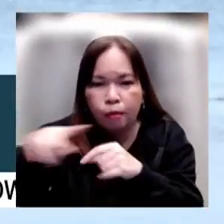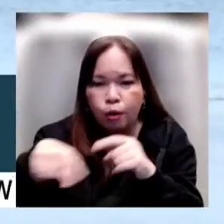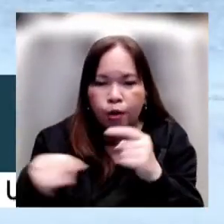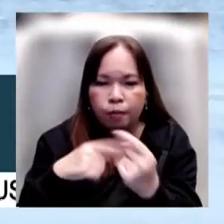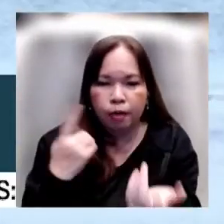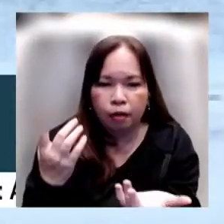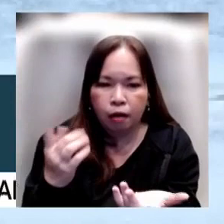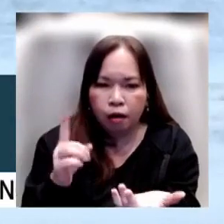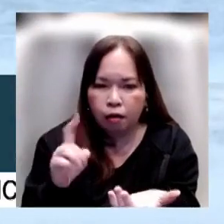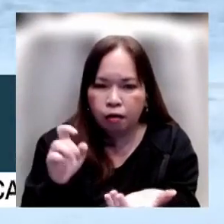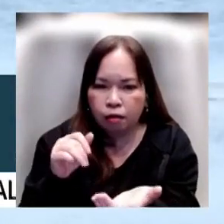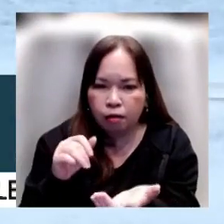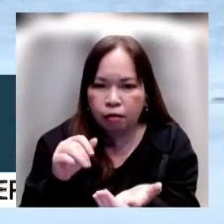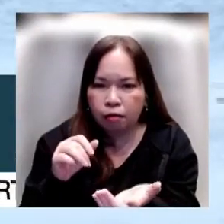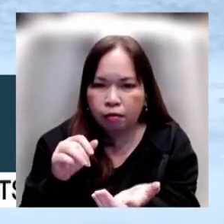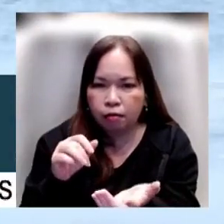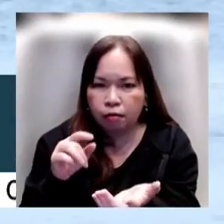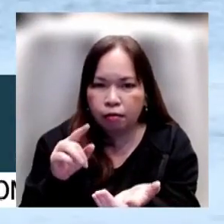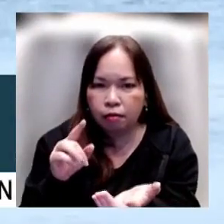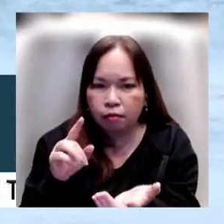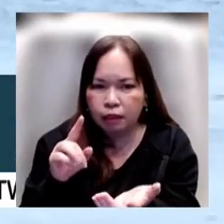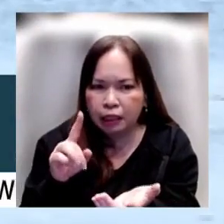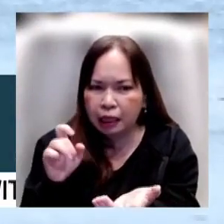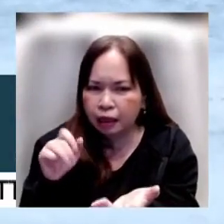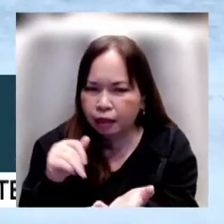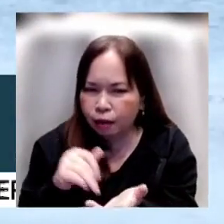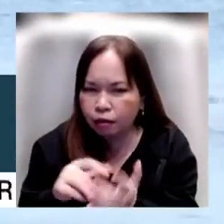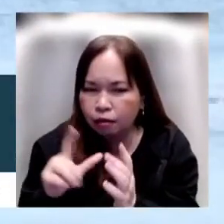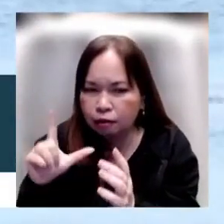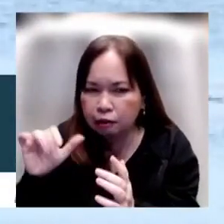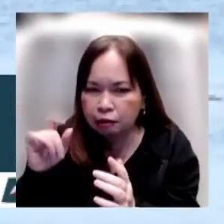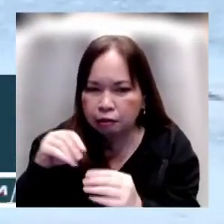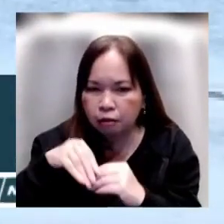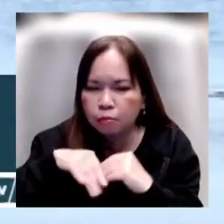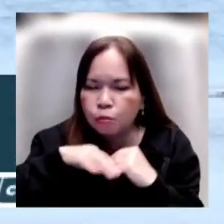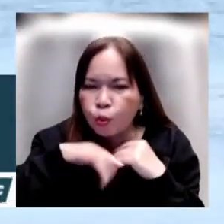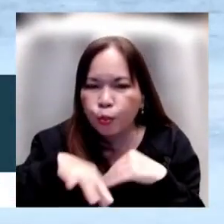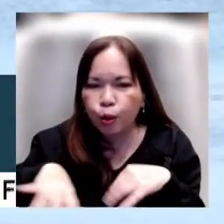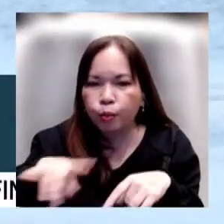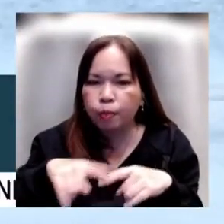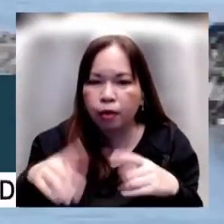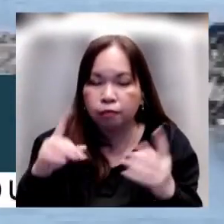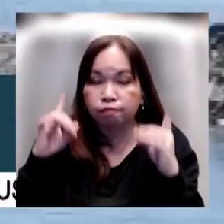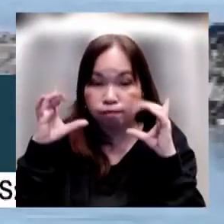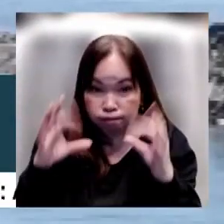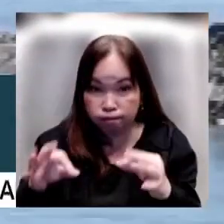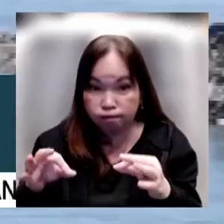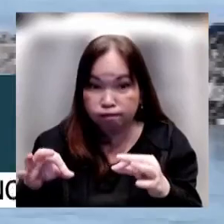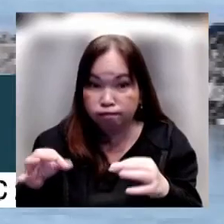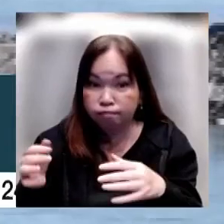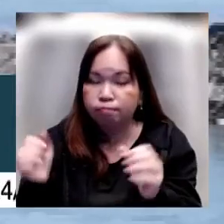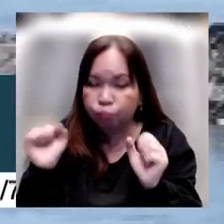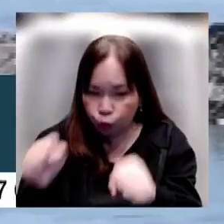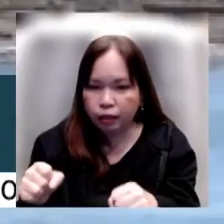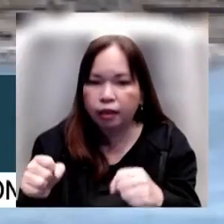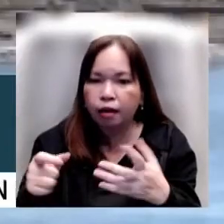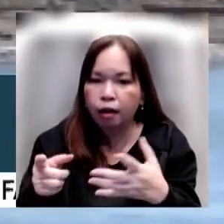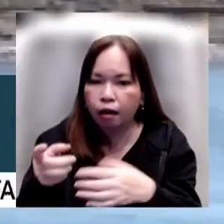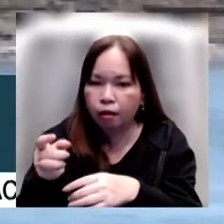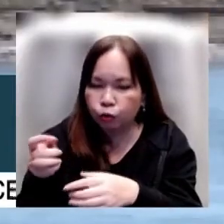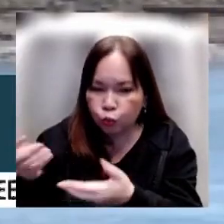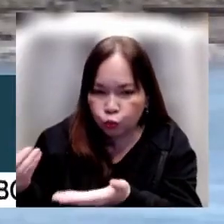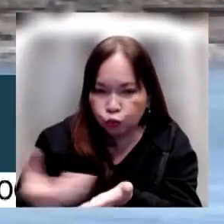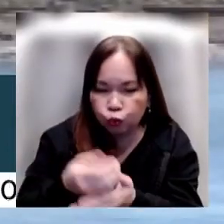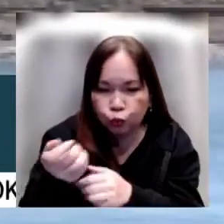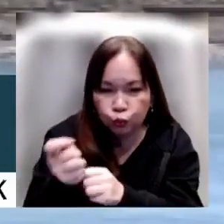of fuel. According to Governor Dulor, the decision to lift the fishing ban in those towns was based on a study conducted by the Department